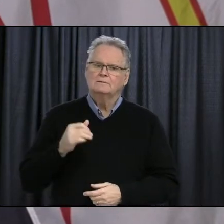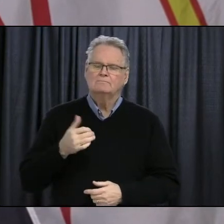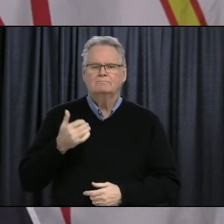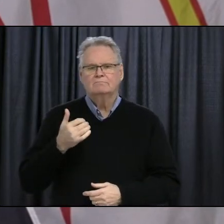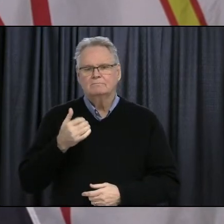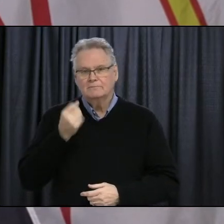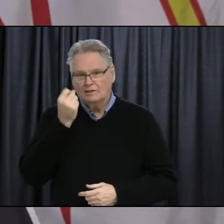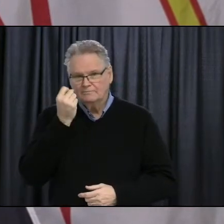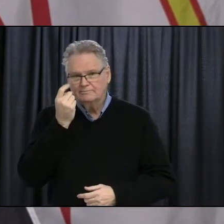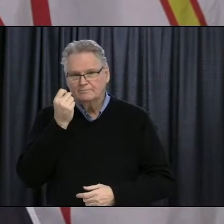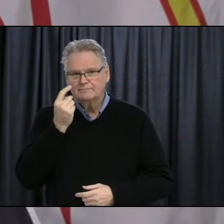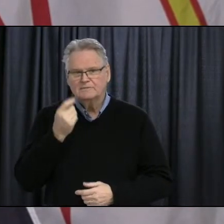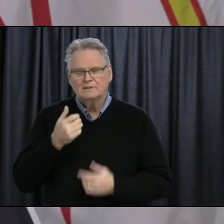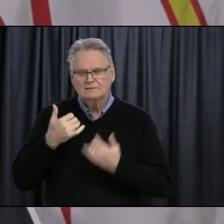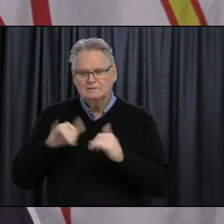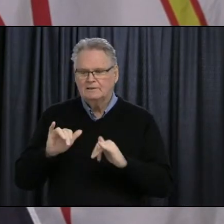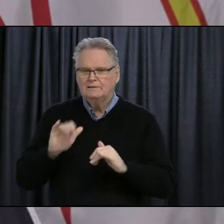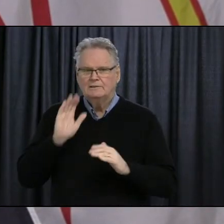another occurrence.